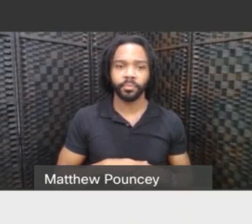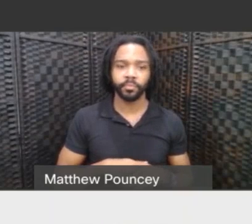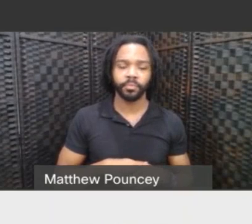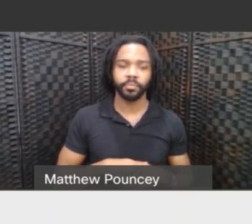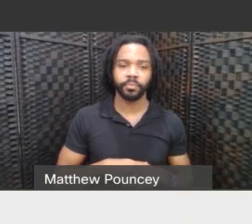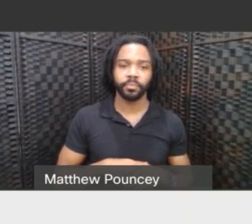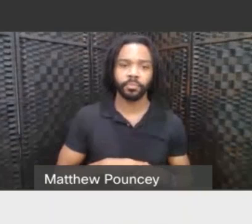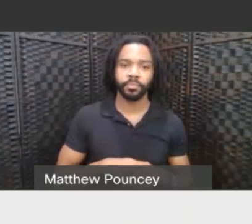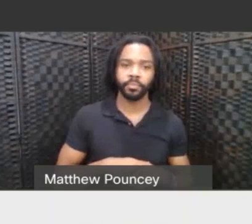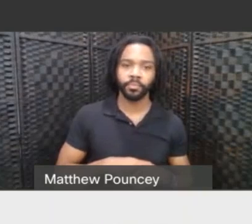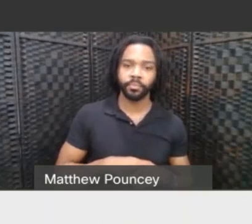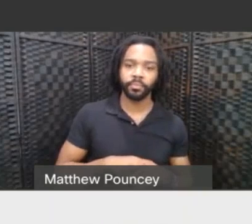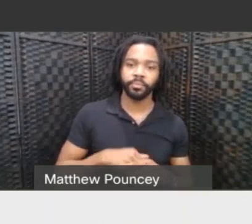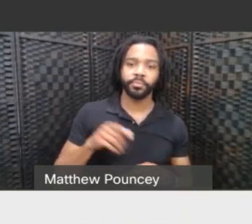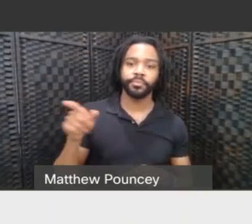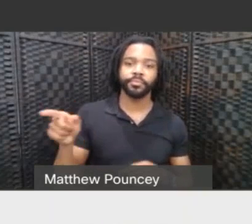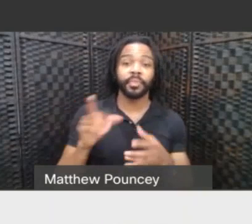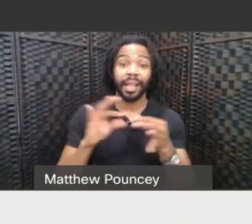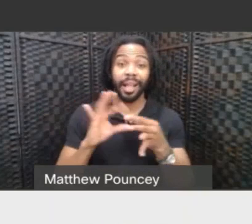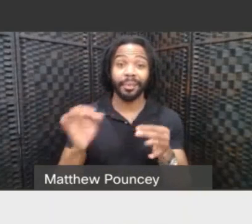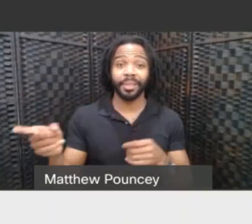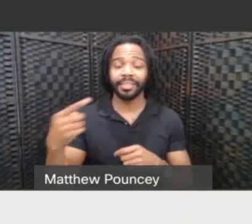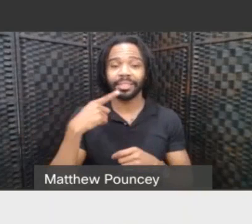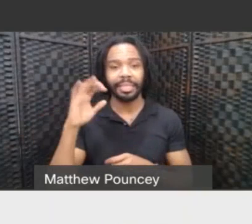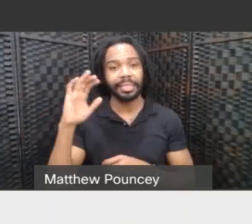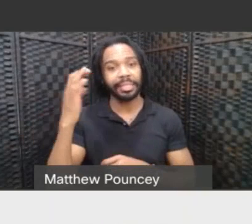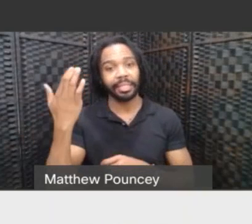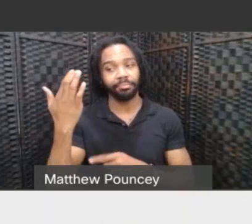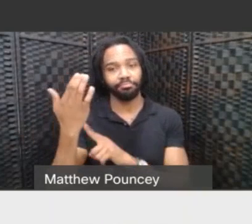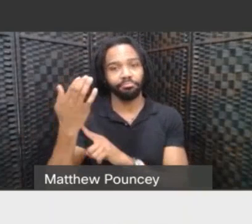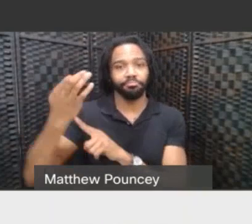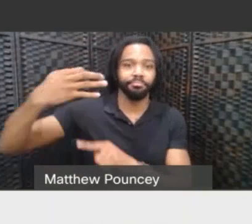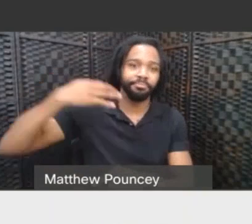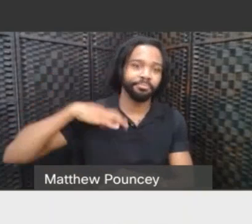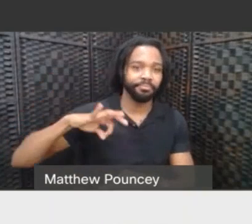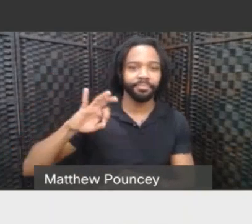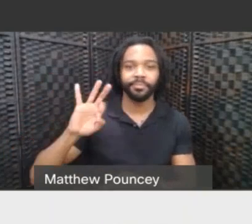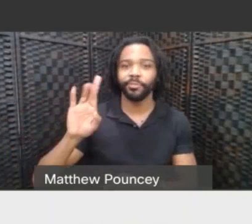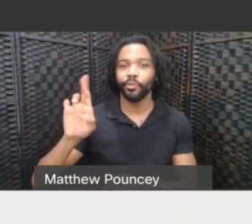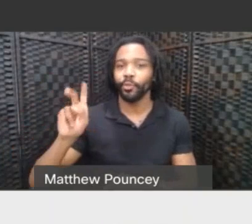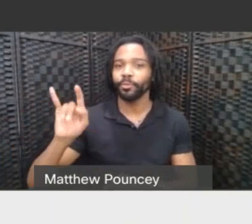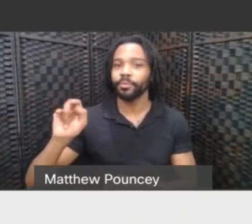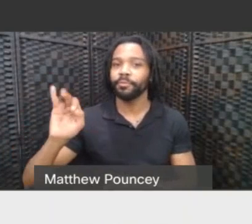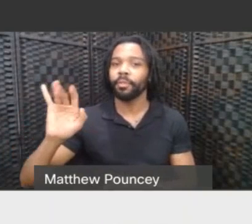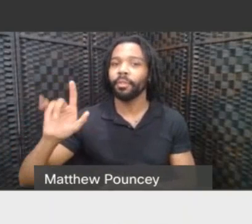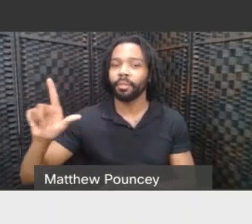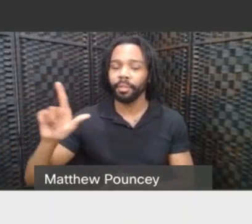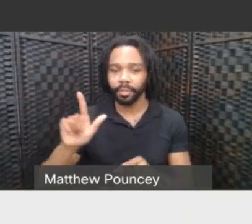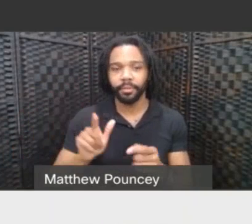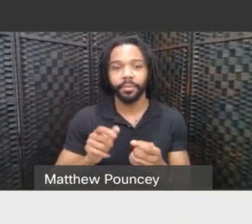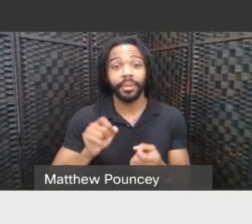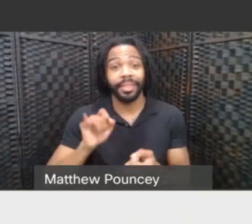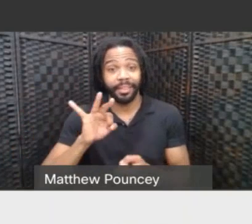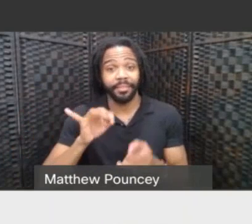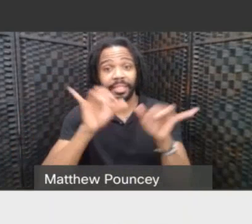So there's a comment, it would seem fruitful to have a system that providers could log into, similar to where we check to see if a person has a license